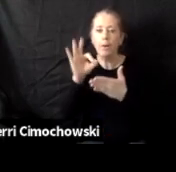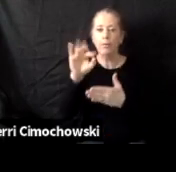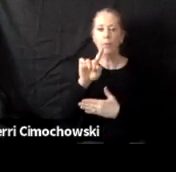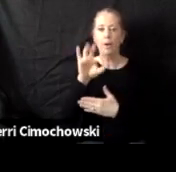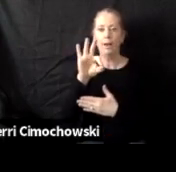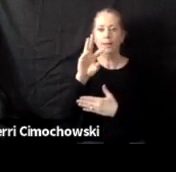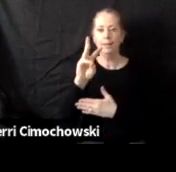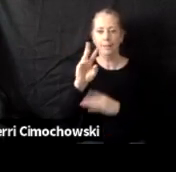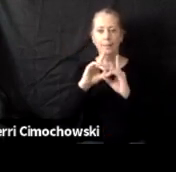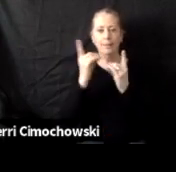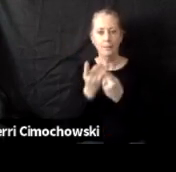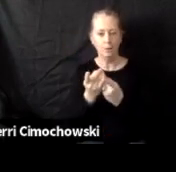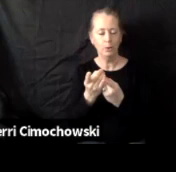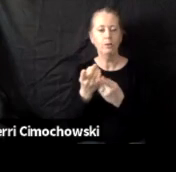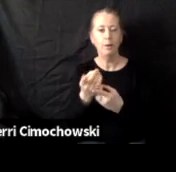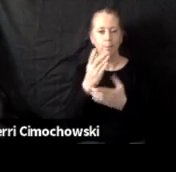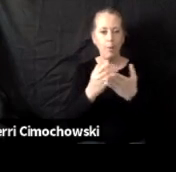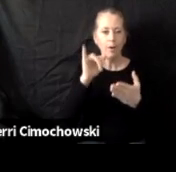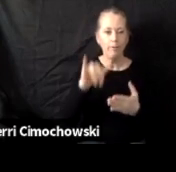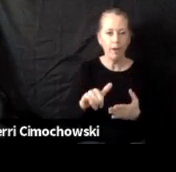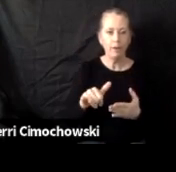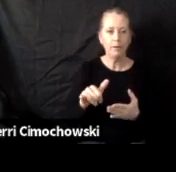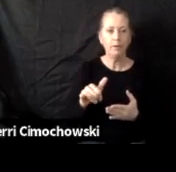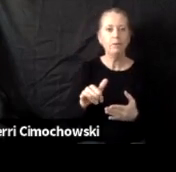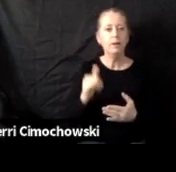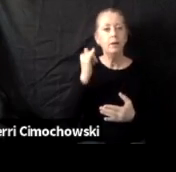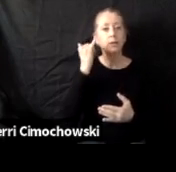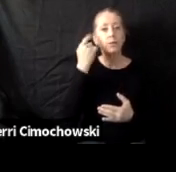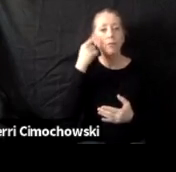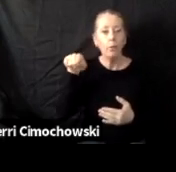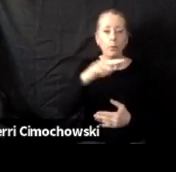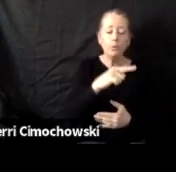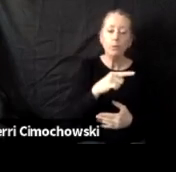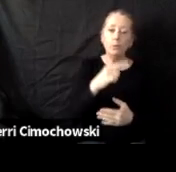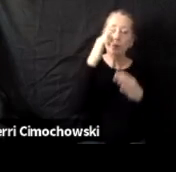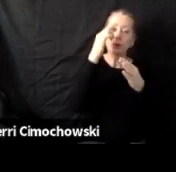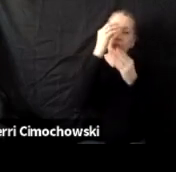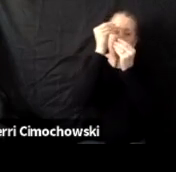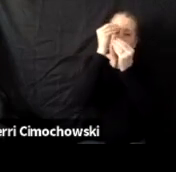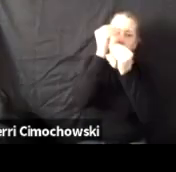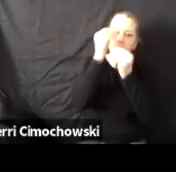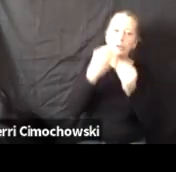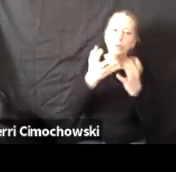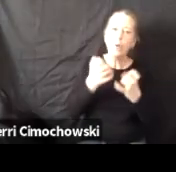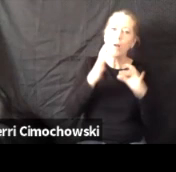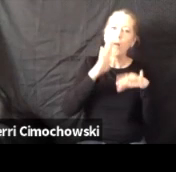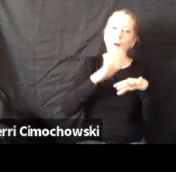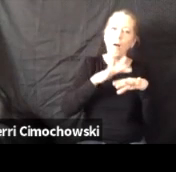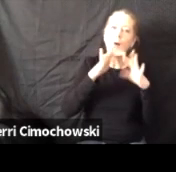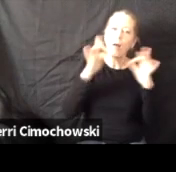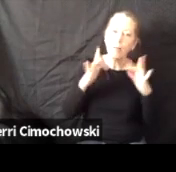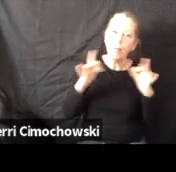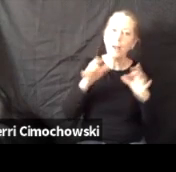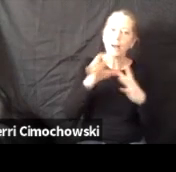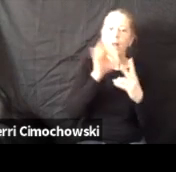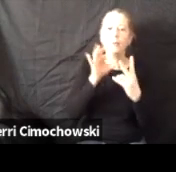learning option for students and families that would like an online remote option. And so when we think about District 196,